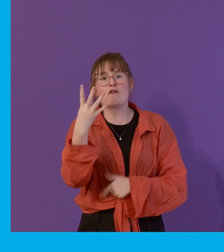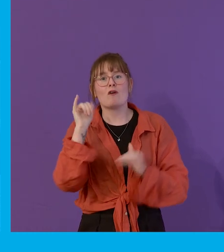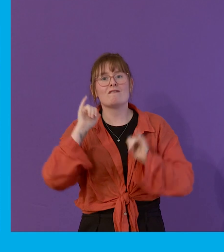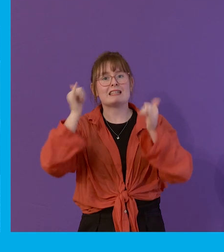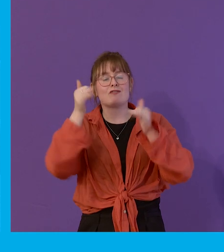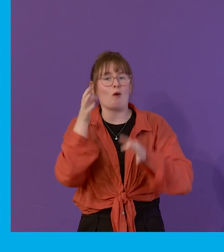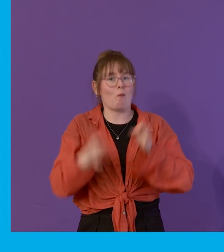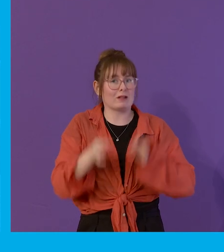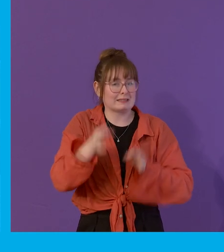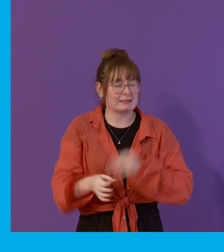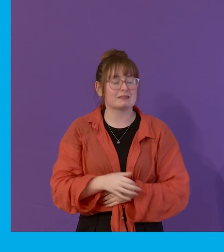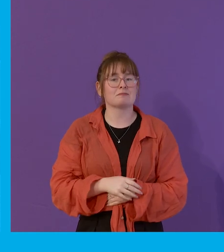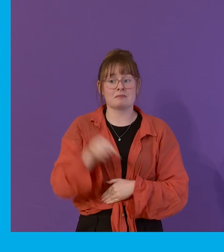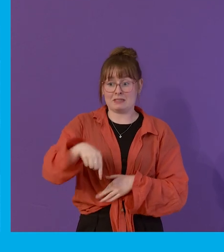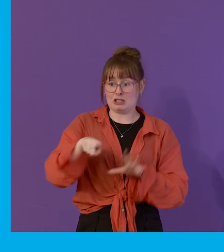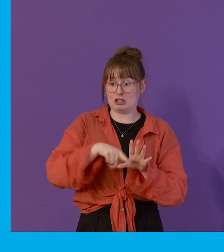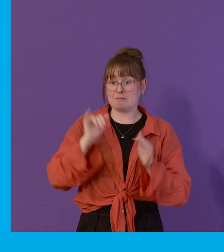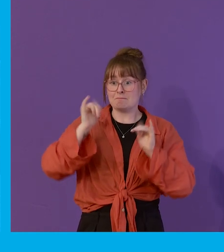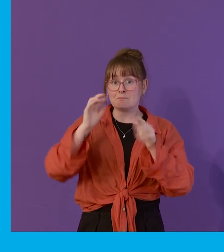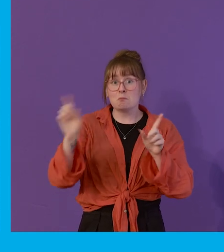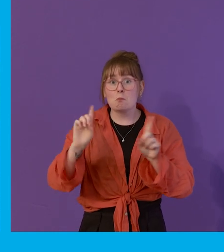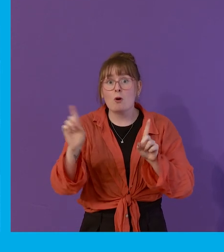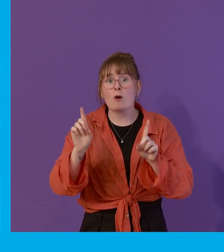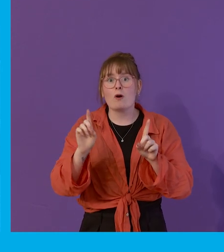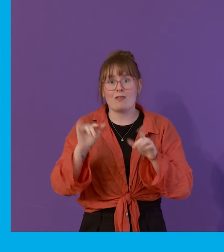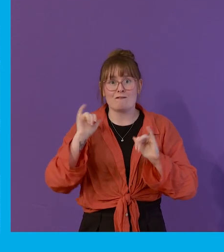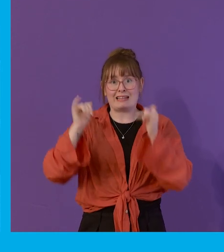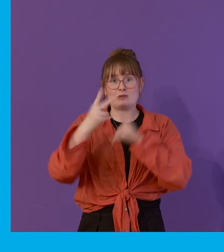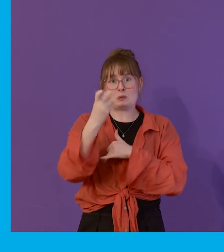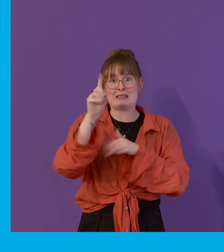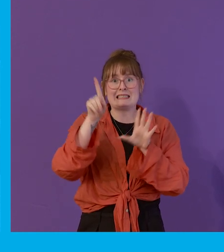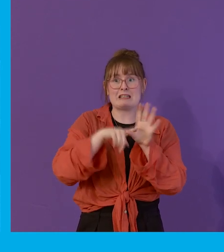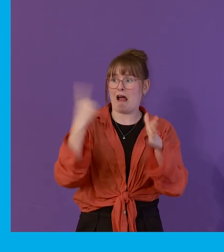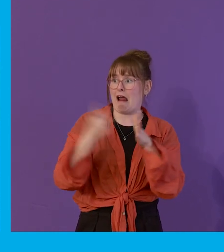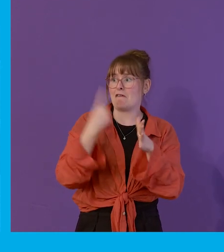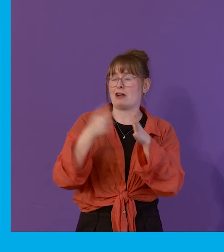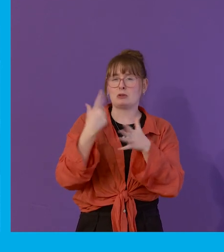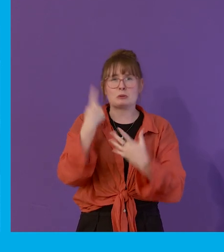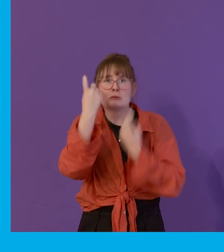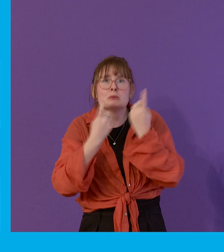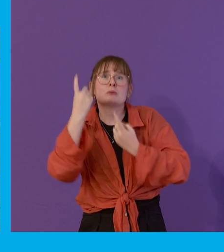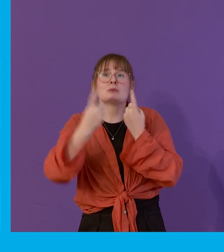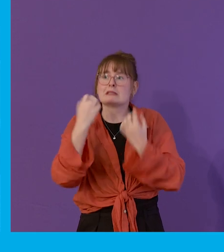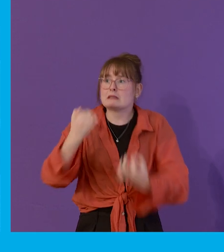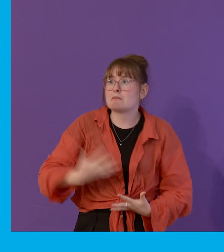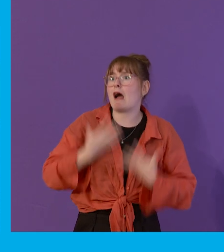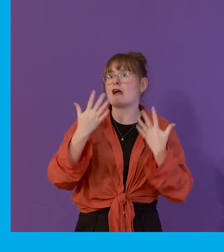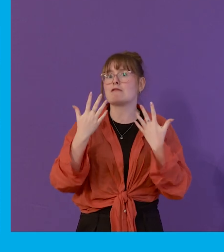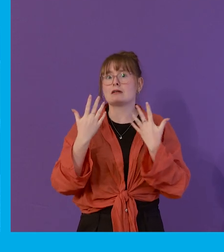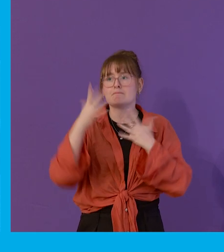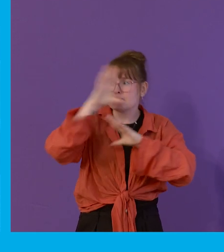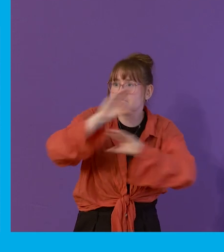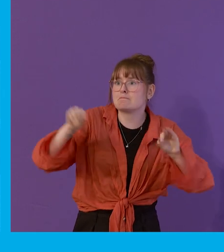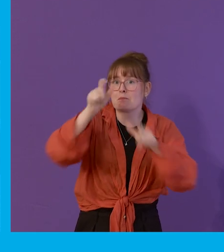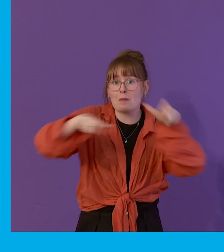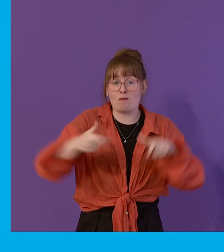of Politics. And this year celebrates the festival's 20th year of provoking, inspiring and informing people